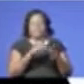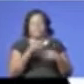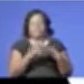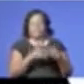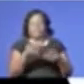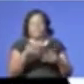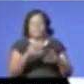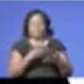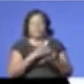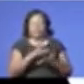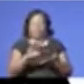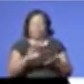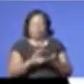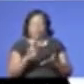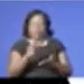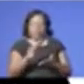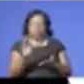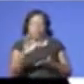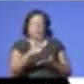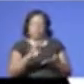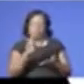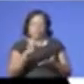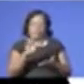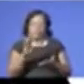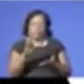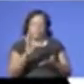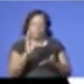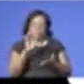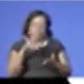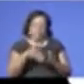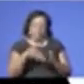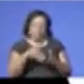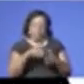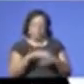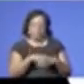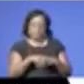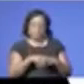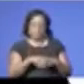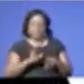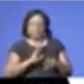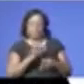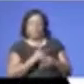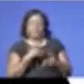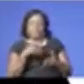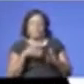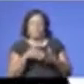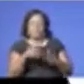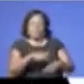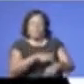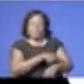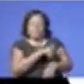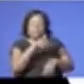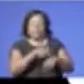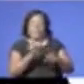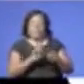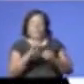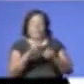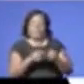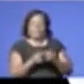of $214,000. Further, Mr. Speaker, we have long-standing legacy debts, Mr.